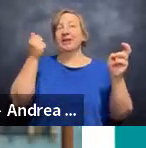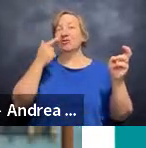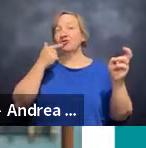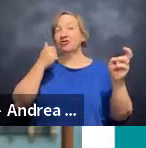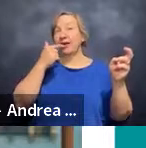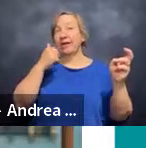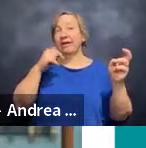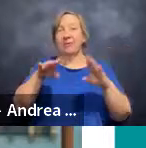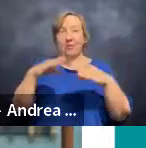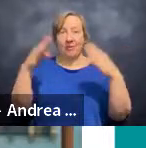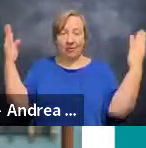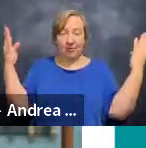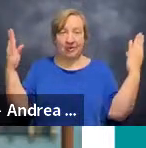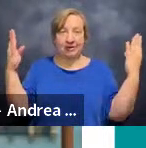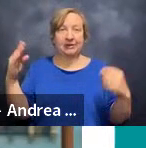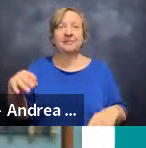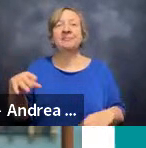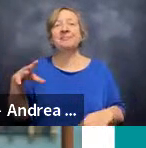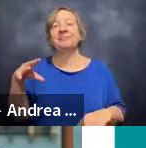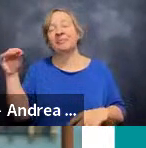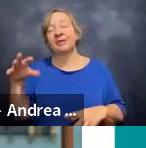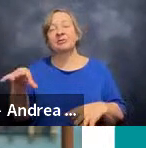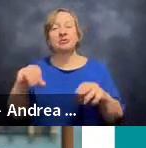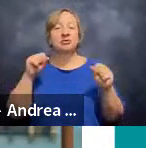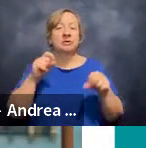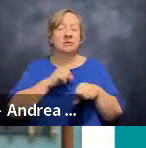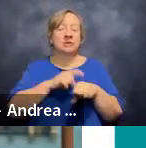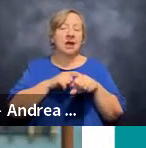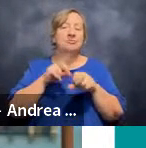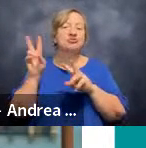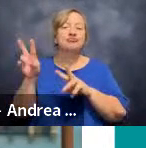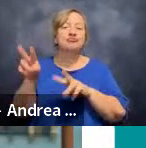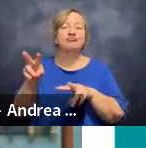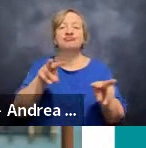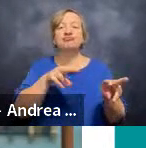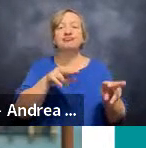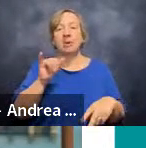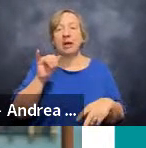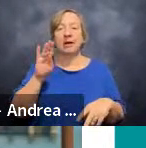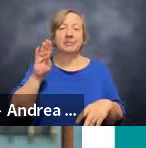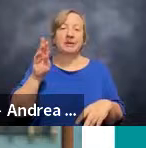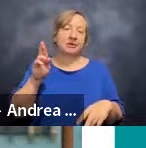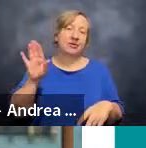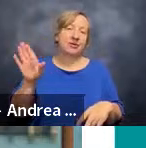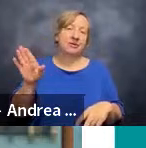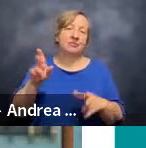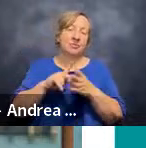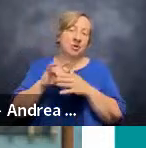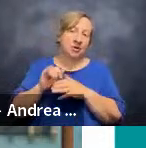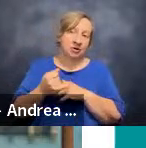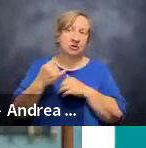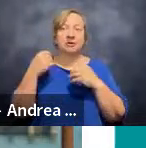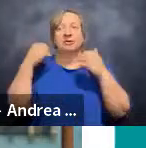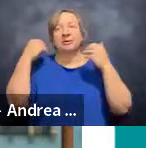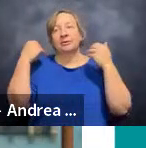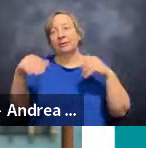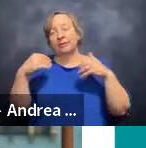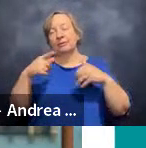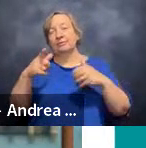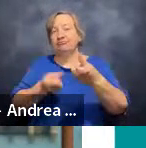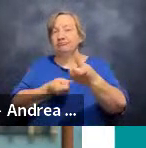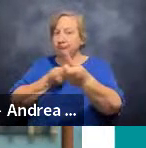also took time to come and take a tour of the IBR project and she is tremendously